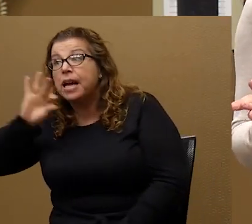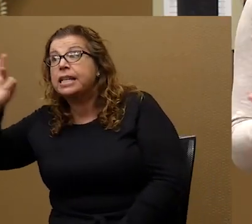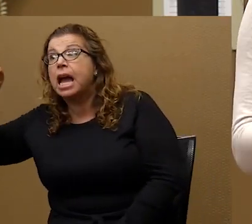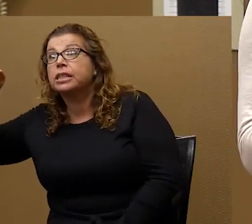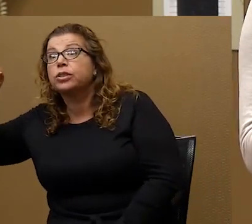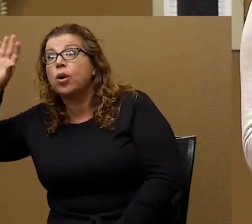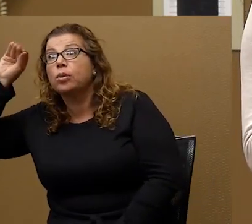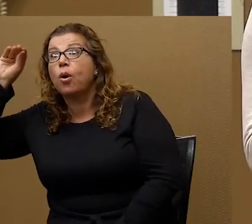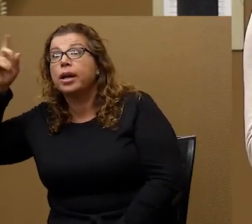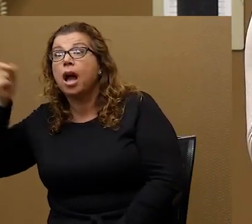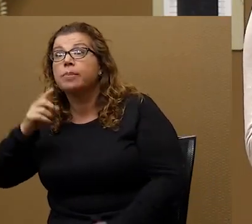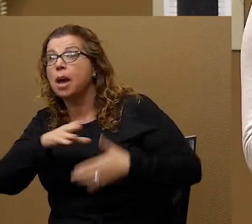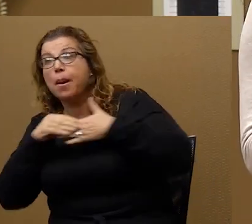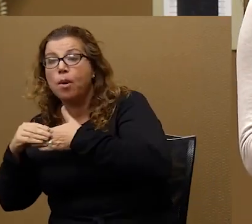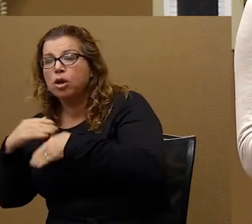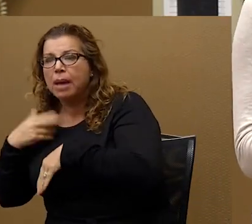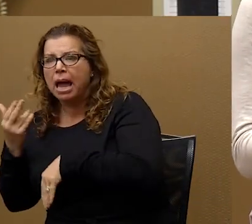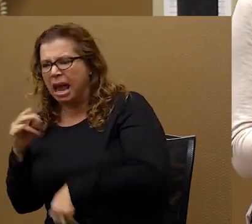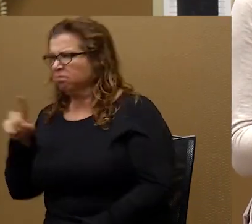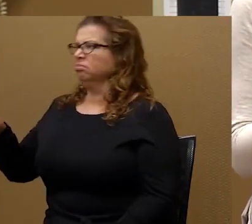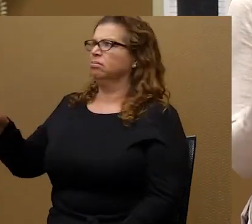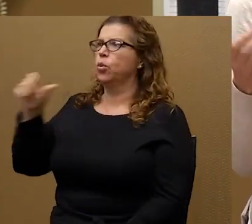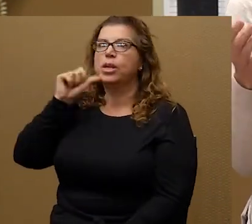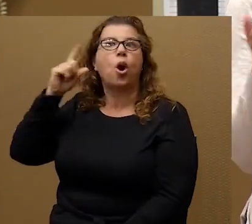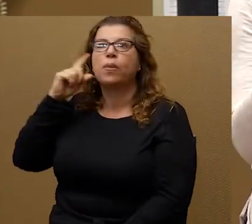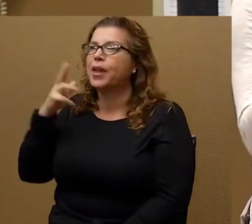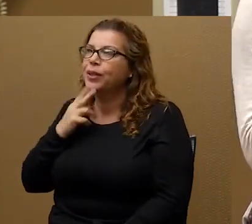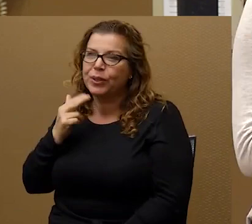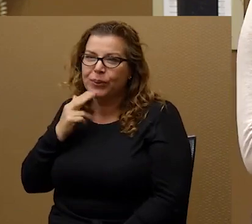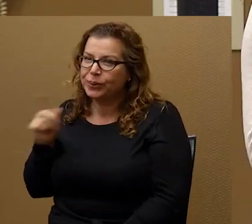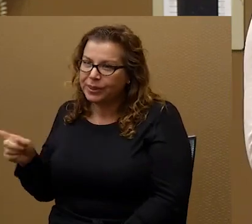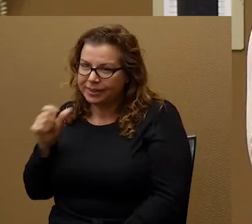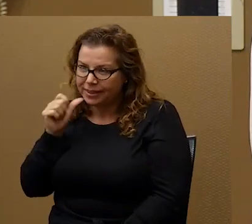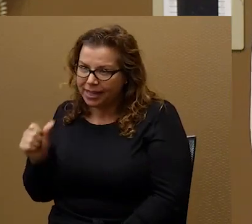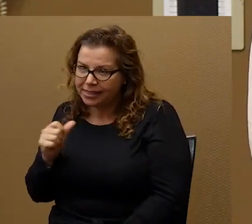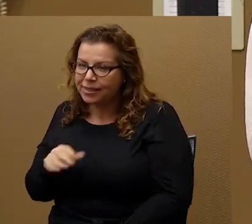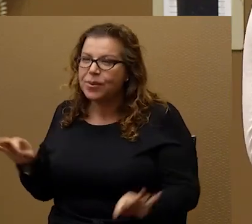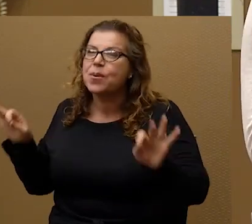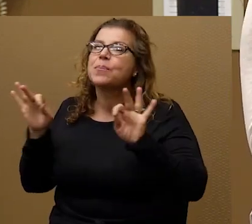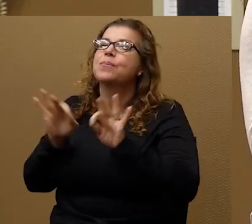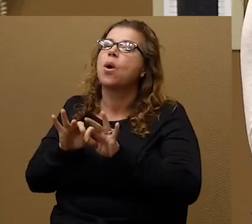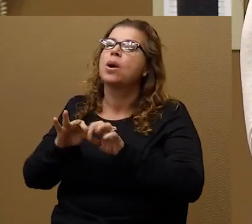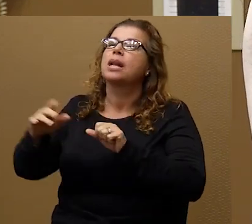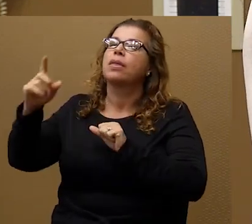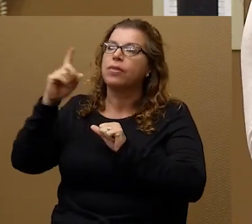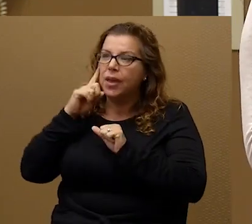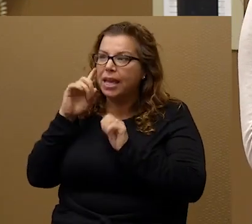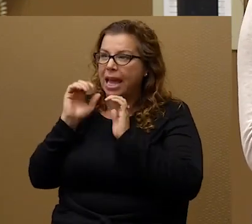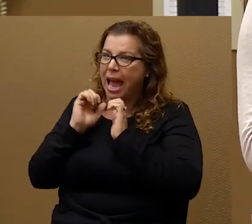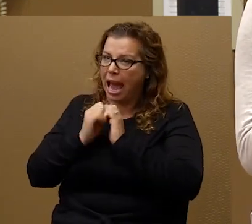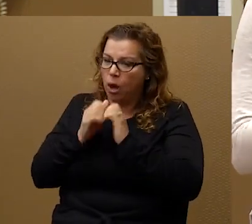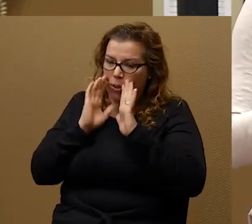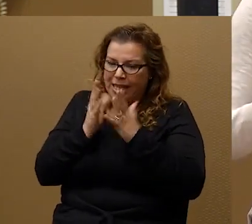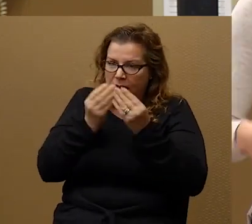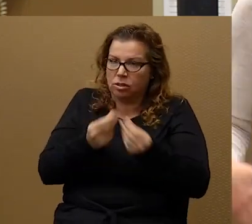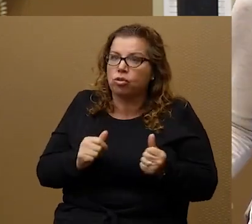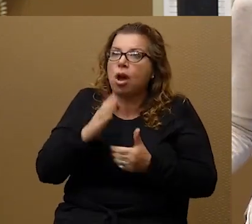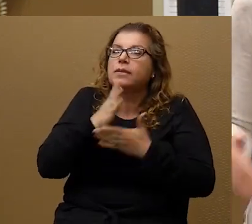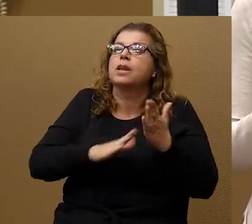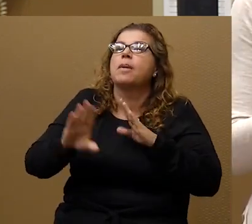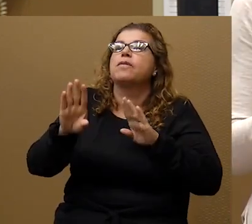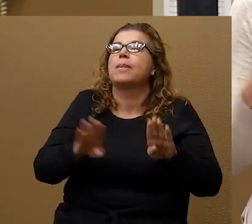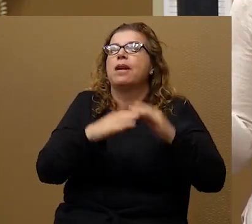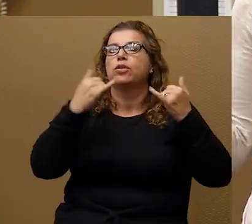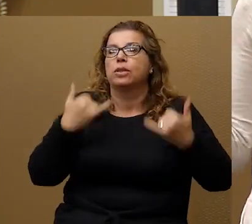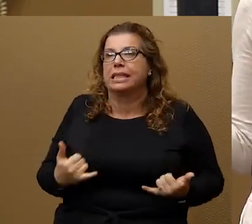is pulling our hand? Not necessarily. So we need to think about how we can address some of these behaviors now